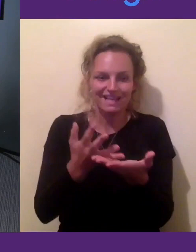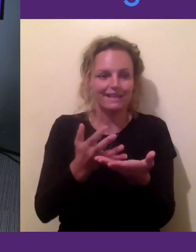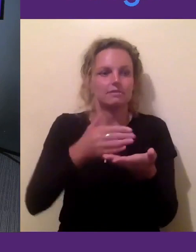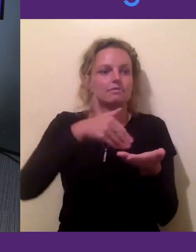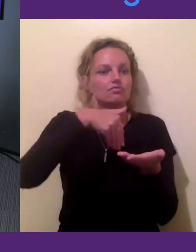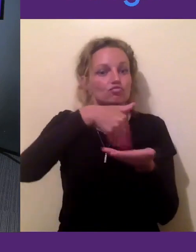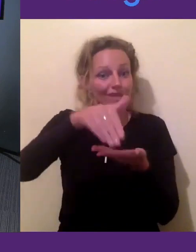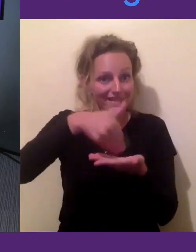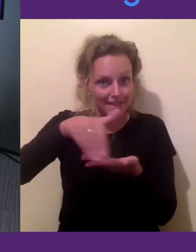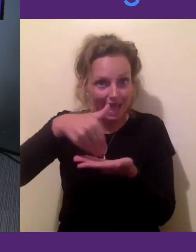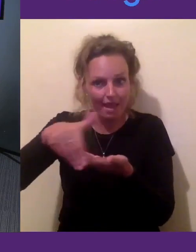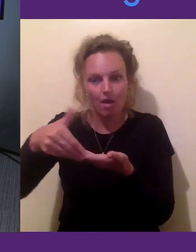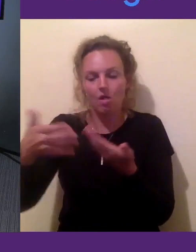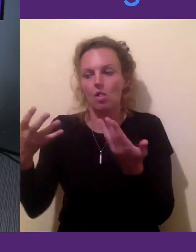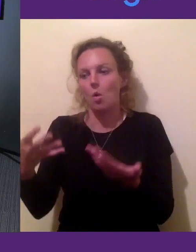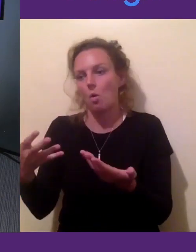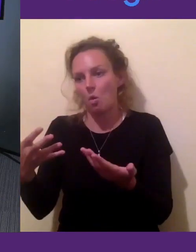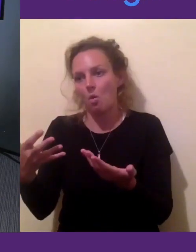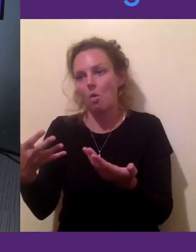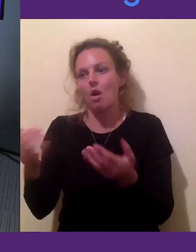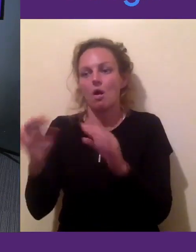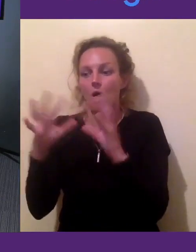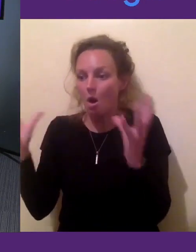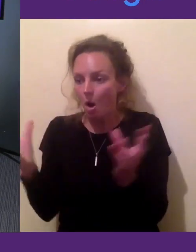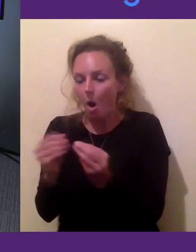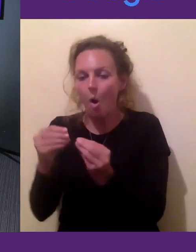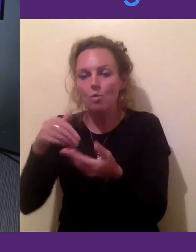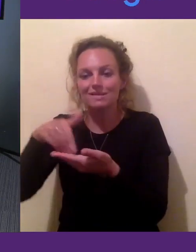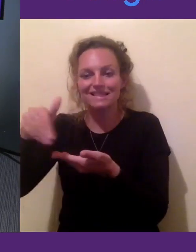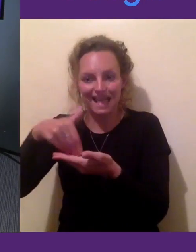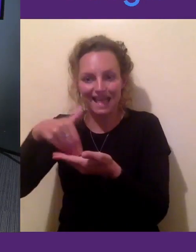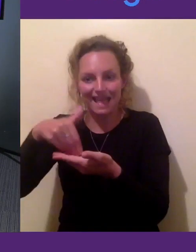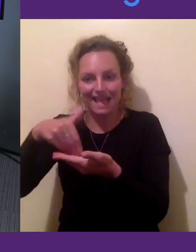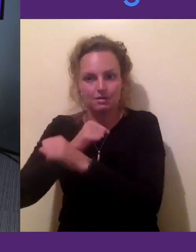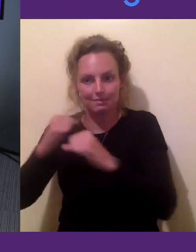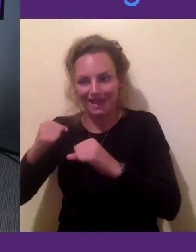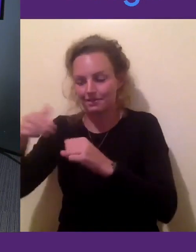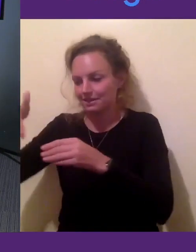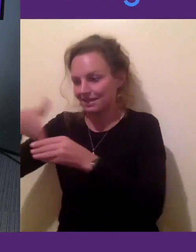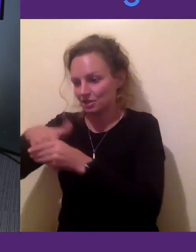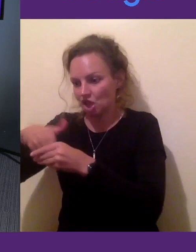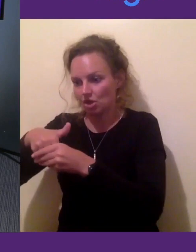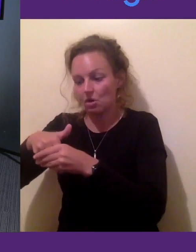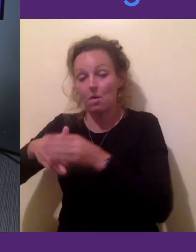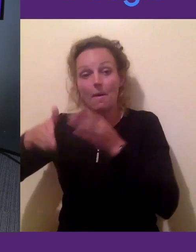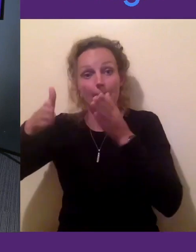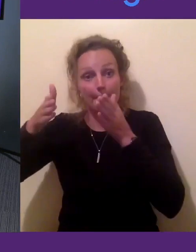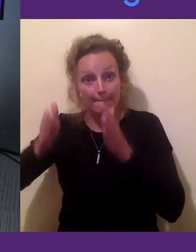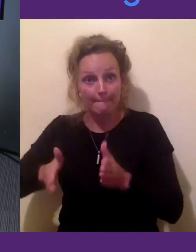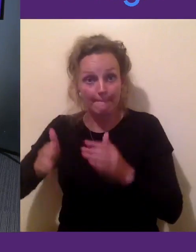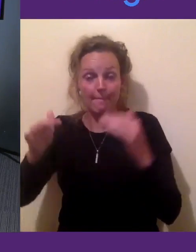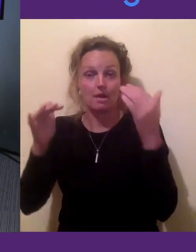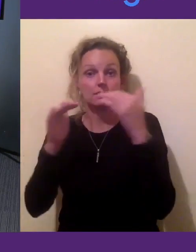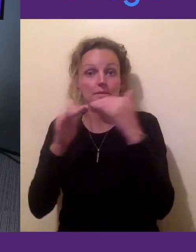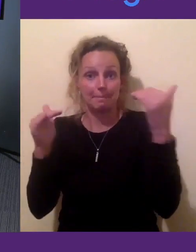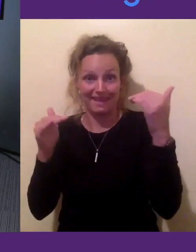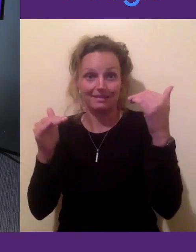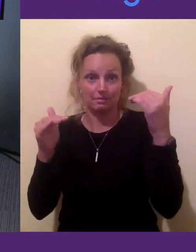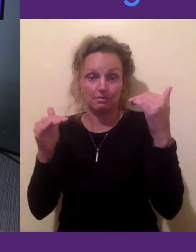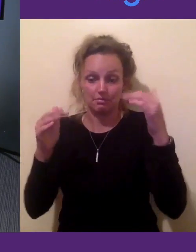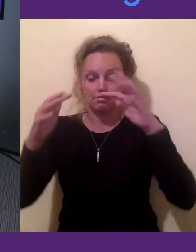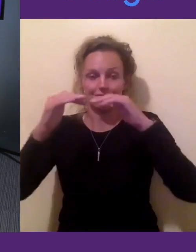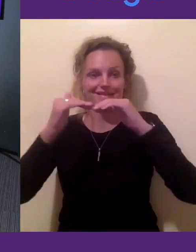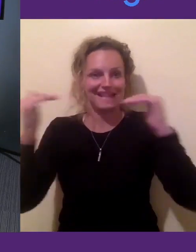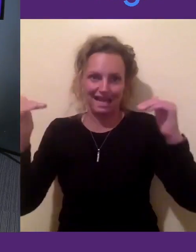now as of this year in the internal space, must actually meet WCAG 2.1 standards. And that is